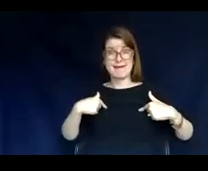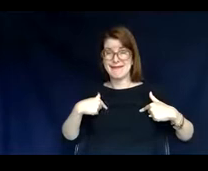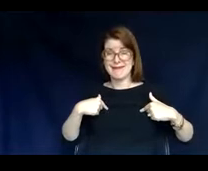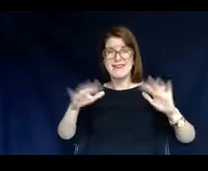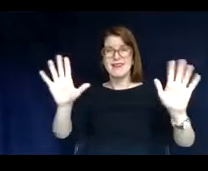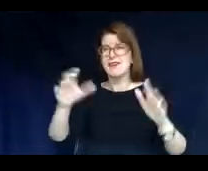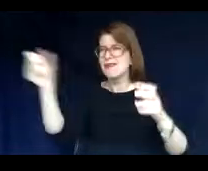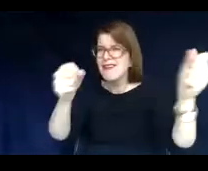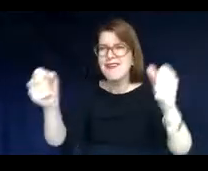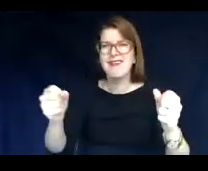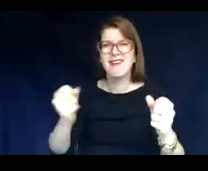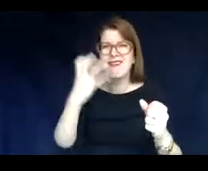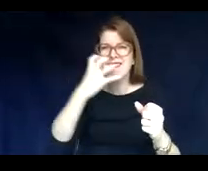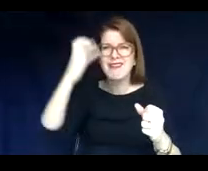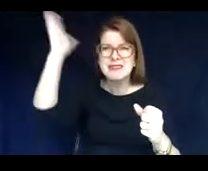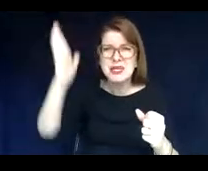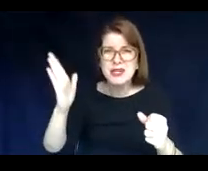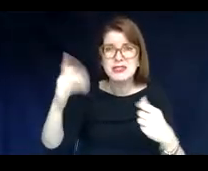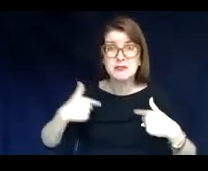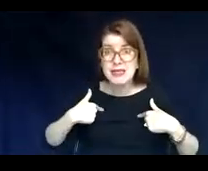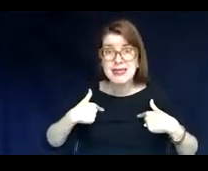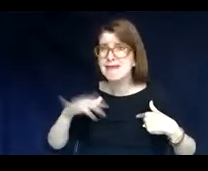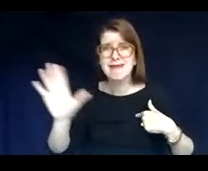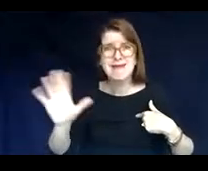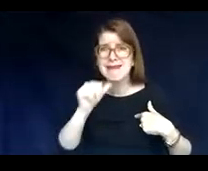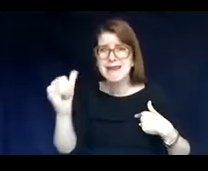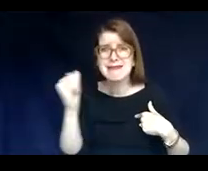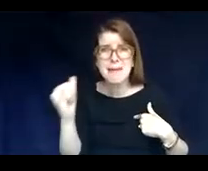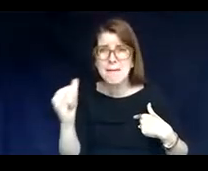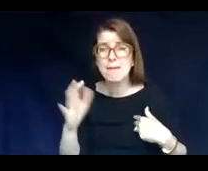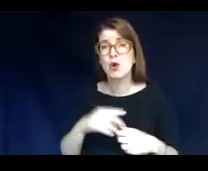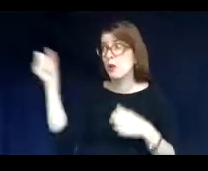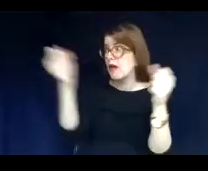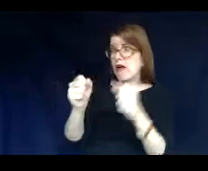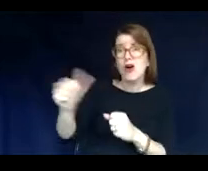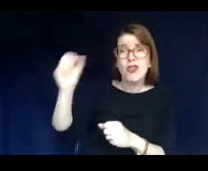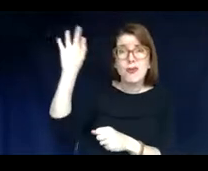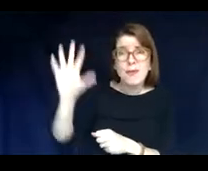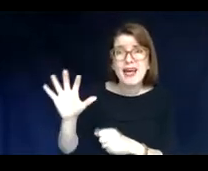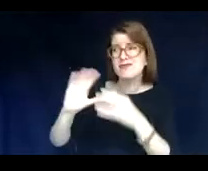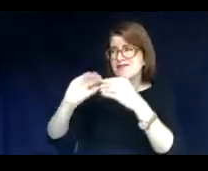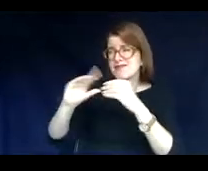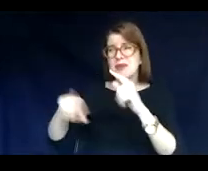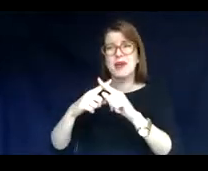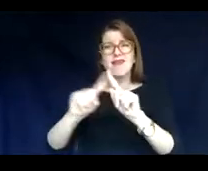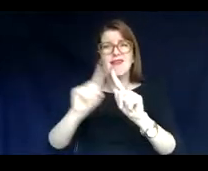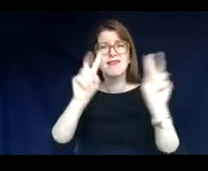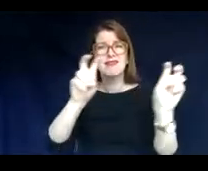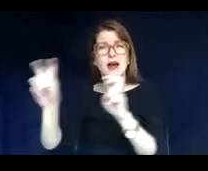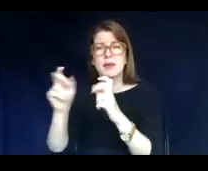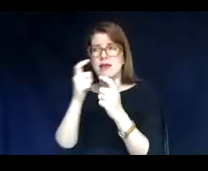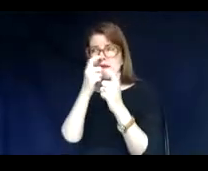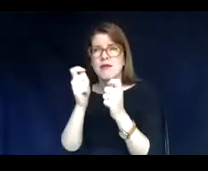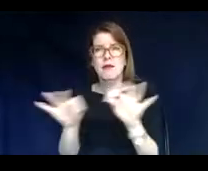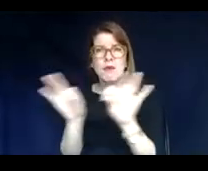seasoned speakers. I am not one of those. We even bring in pastors from other churches to tell us about topics that are important to us. But as